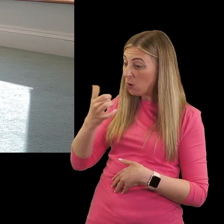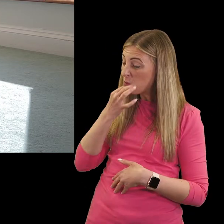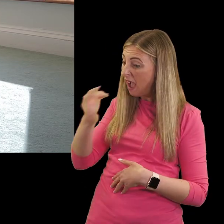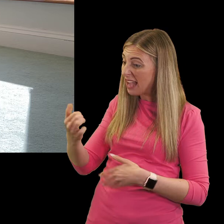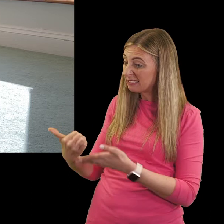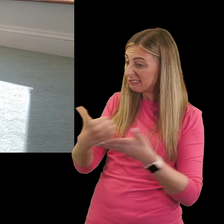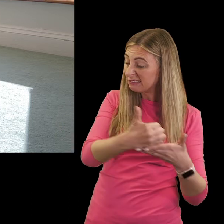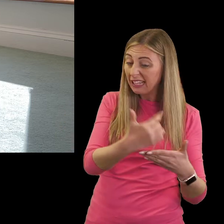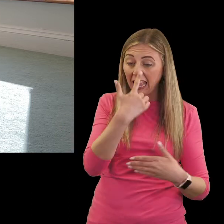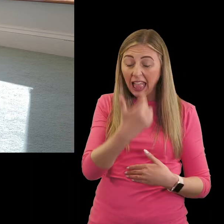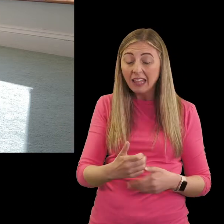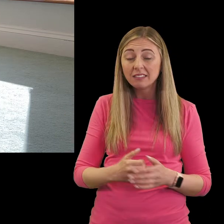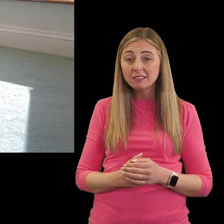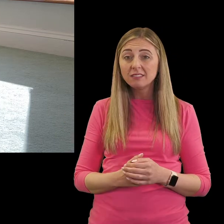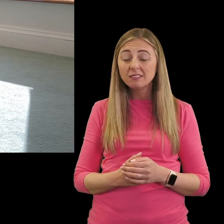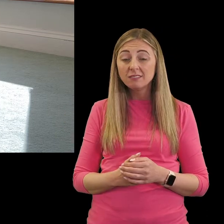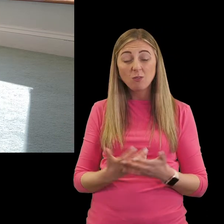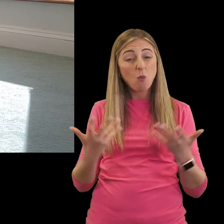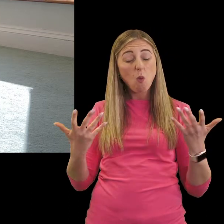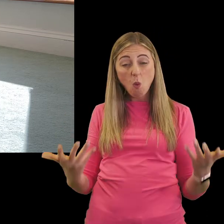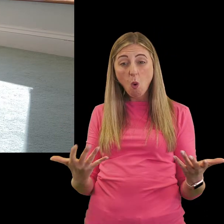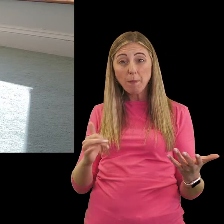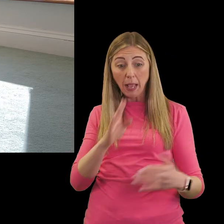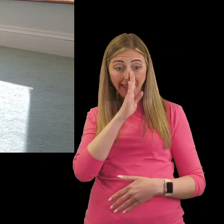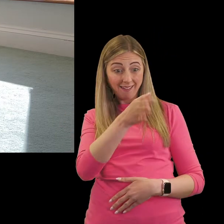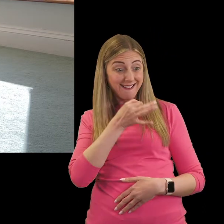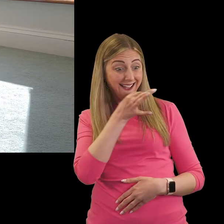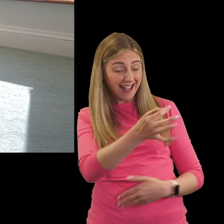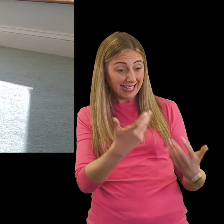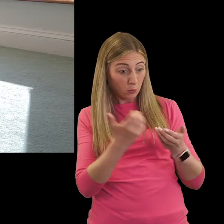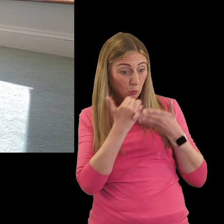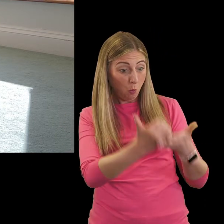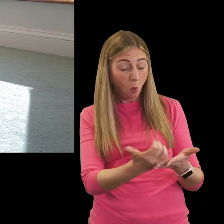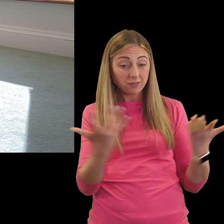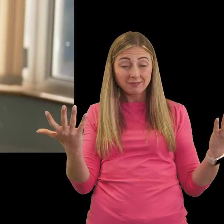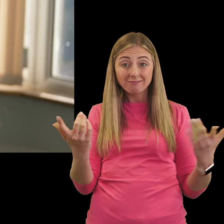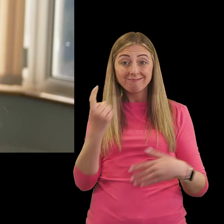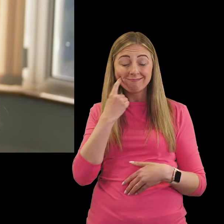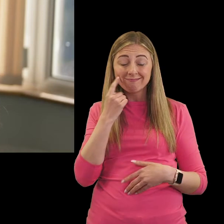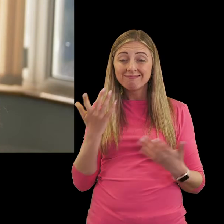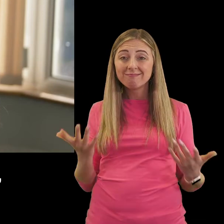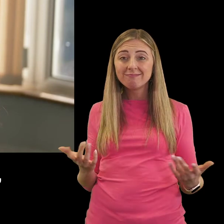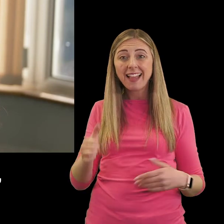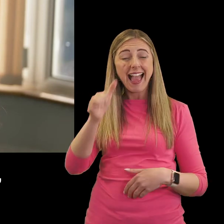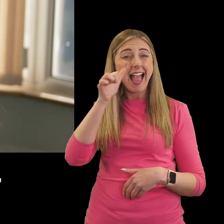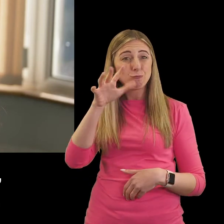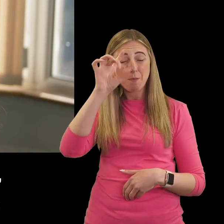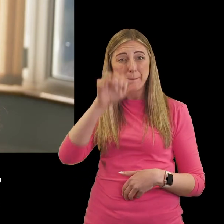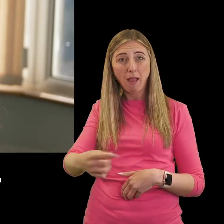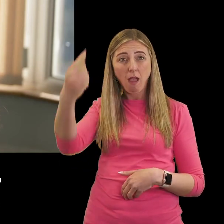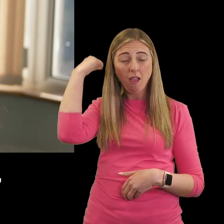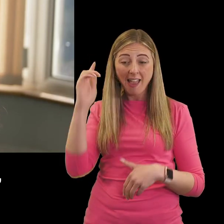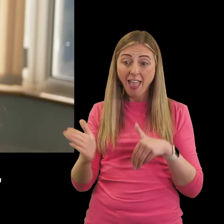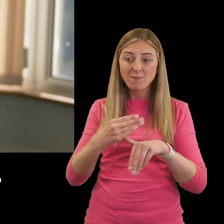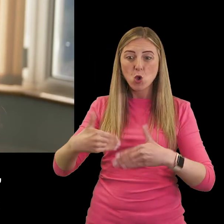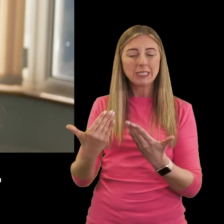And beyond that as well, just ask the staff member themselves how best to be supported. I know on day one, I probably didn't